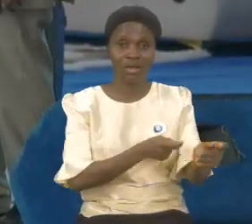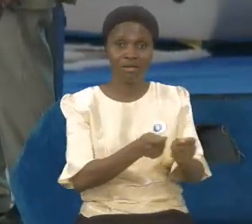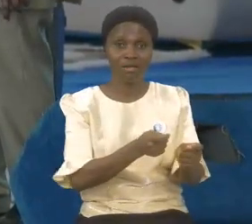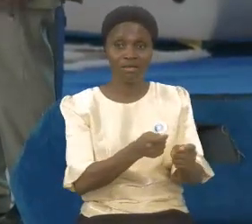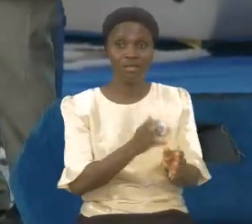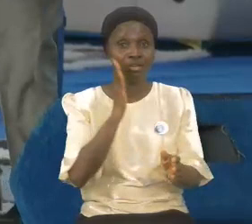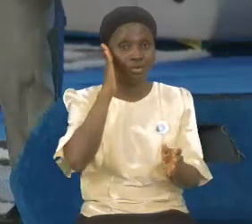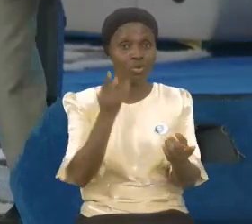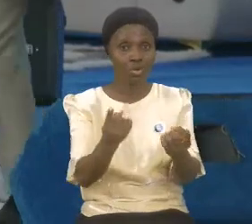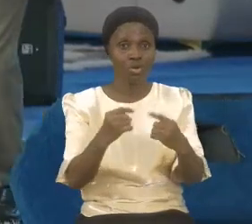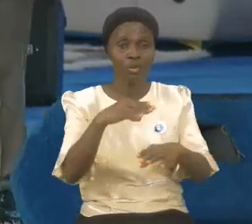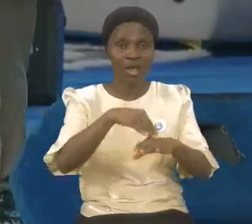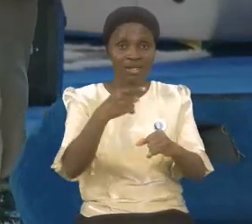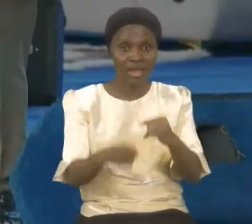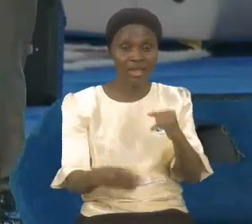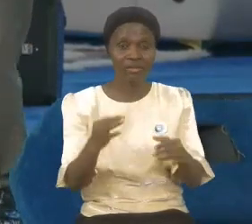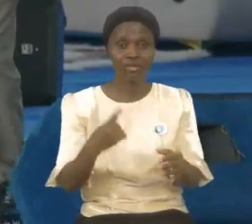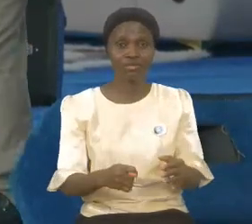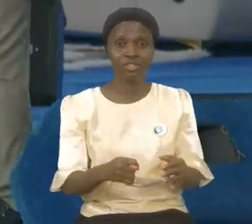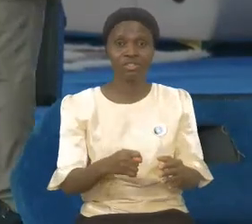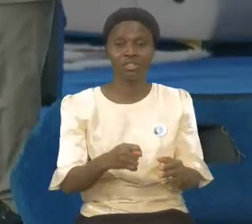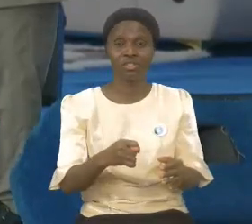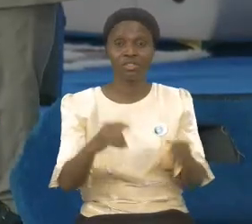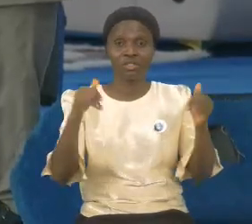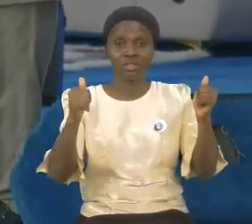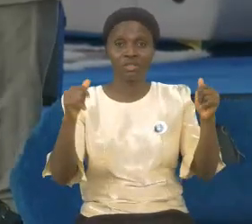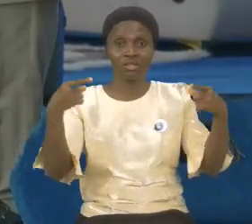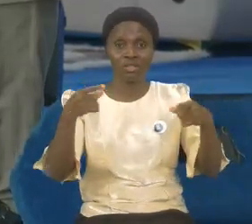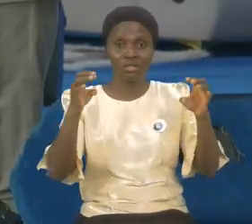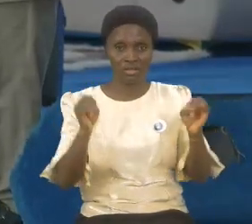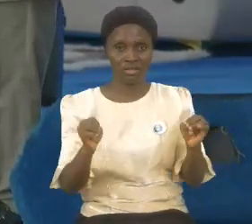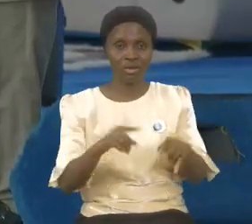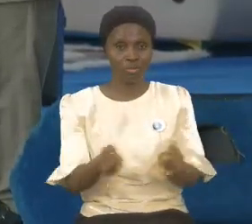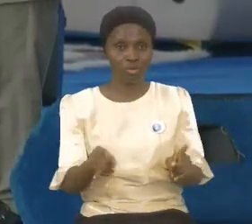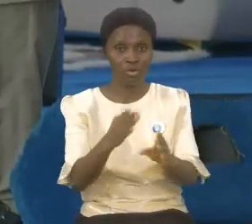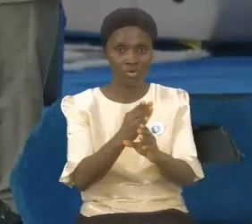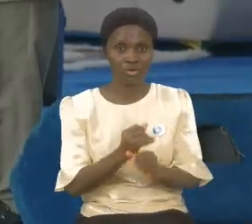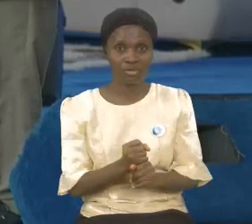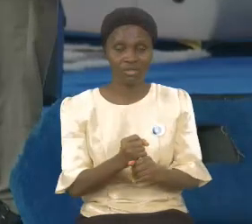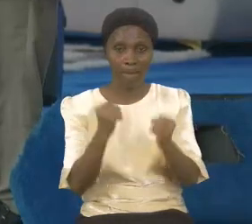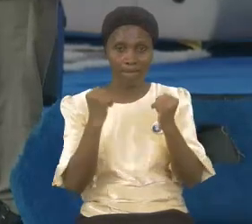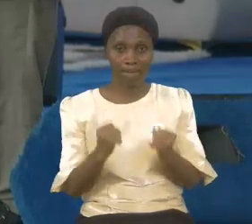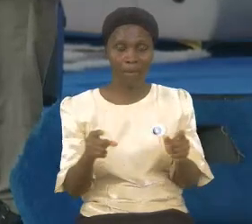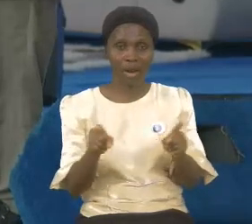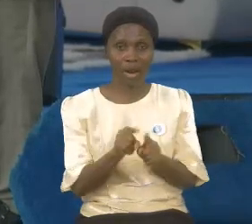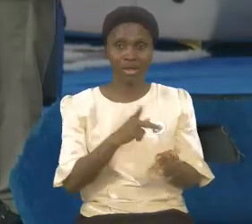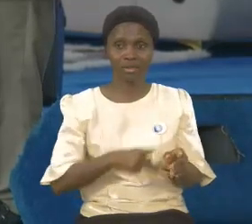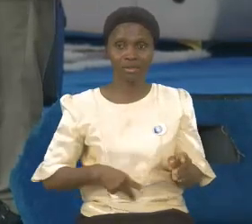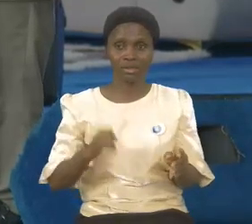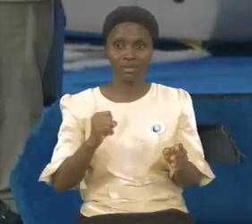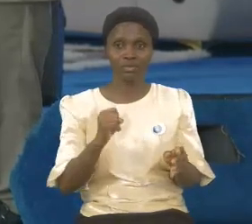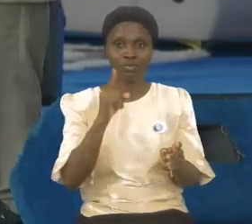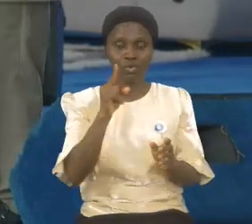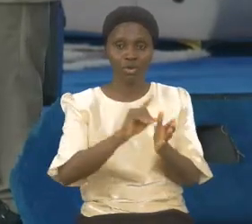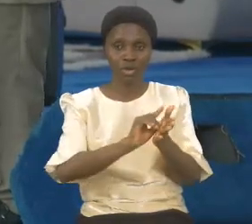at the end of the age, but receive power as kings 1 hour